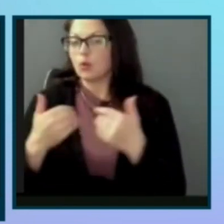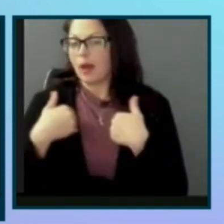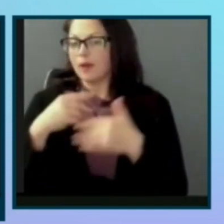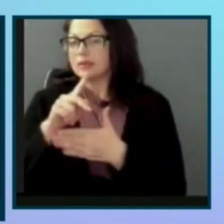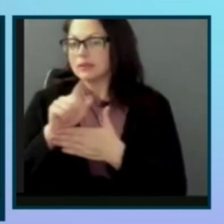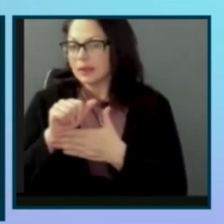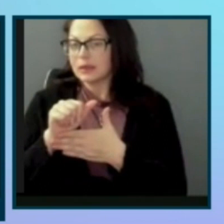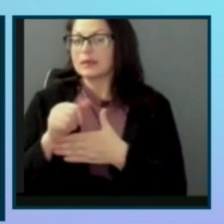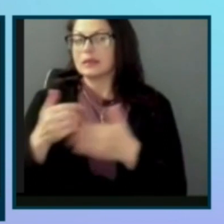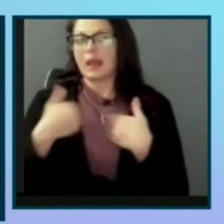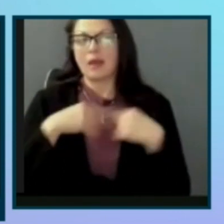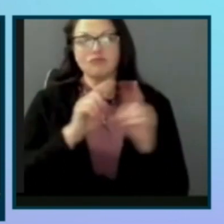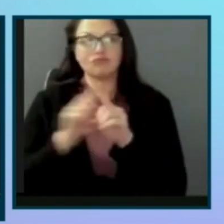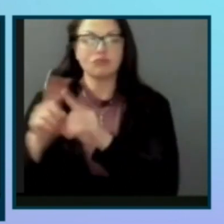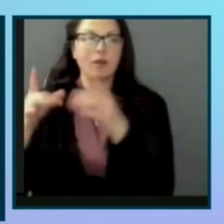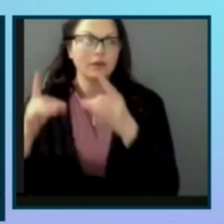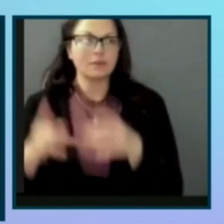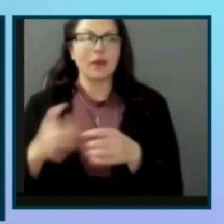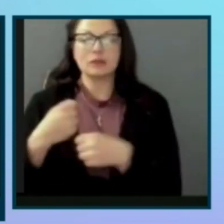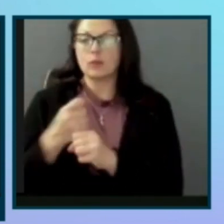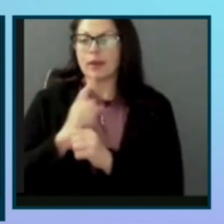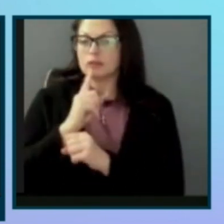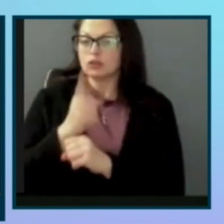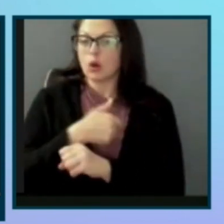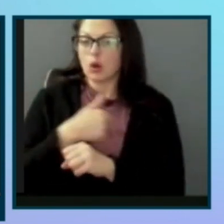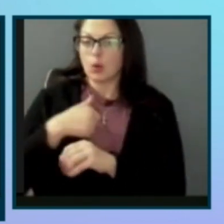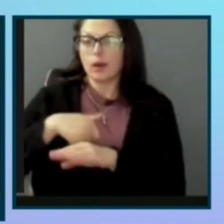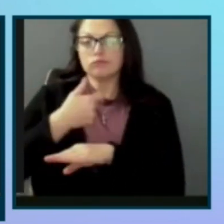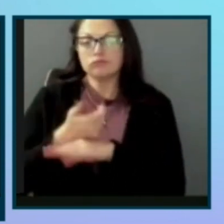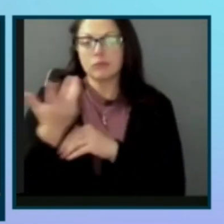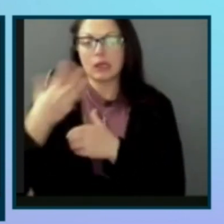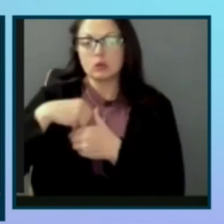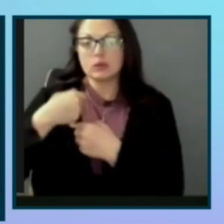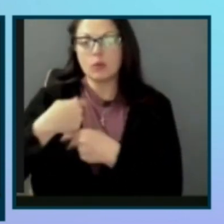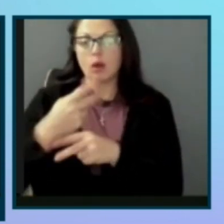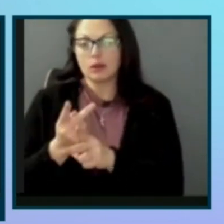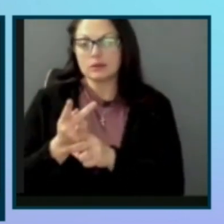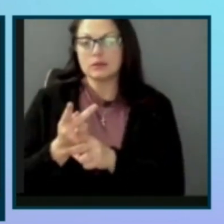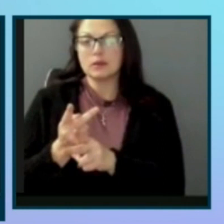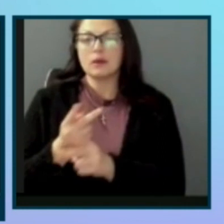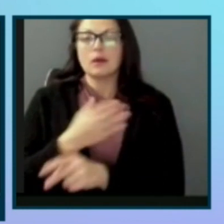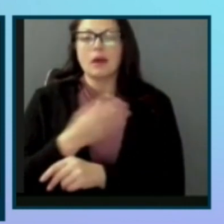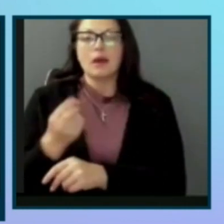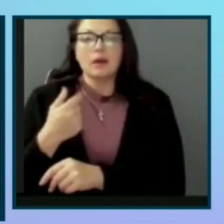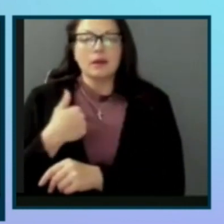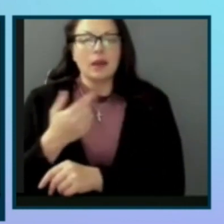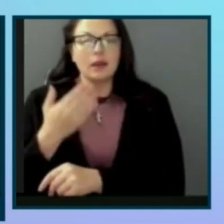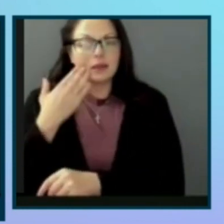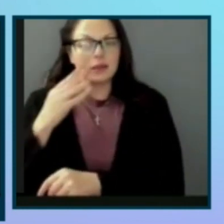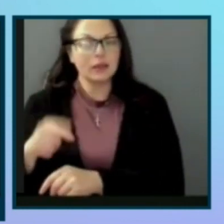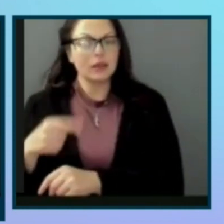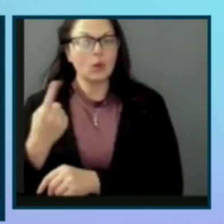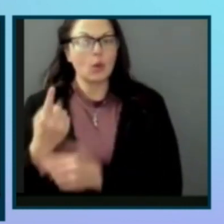really diverse range of feedback to make sure, we're building really inclusive products. And I think one of the main